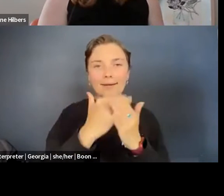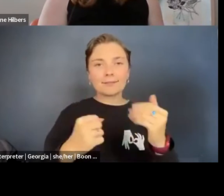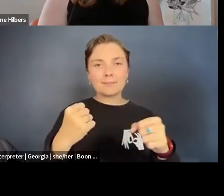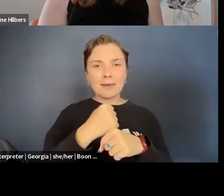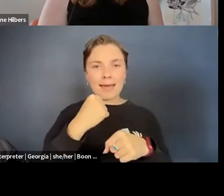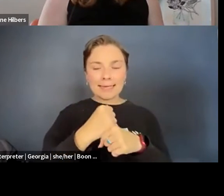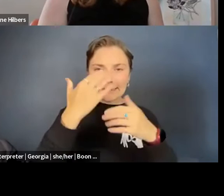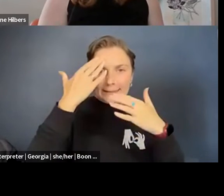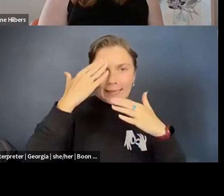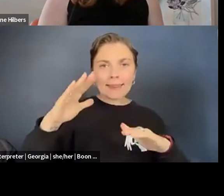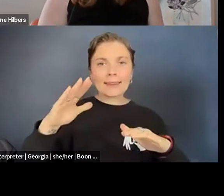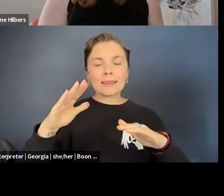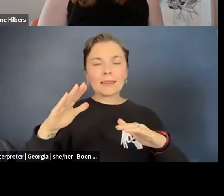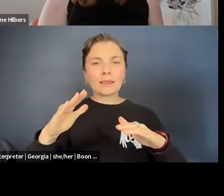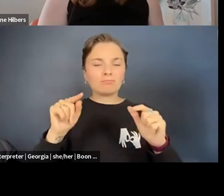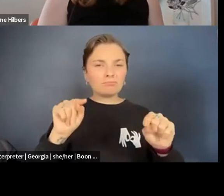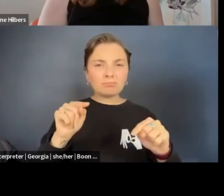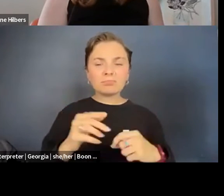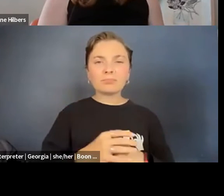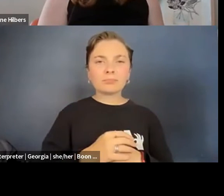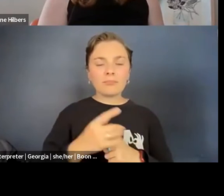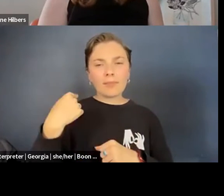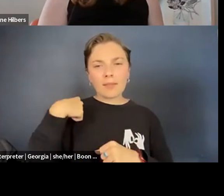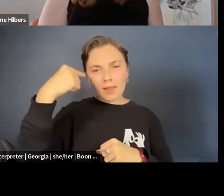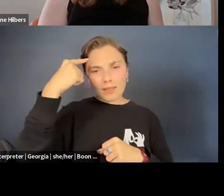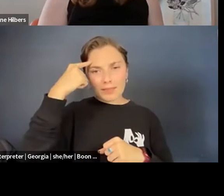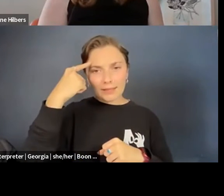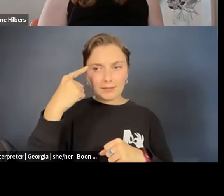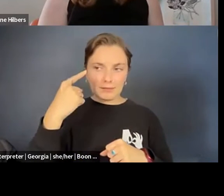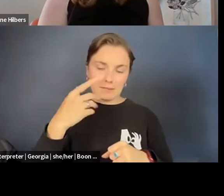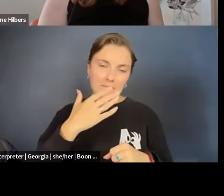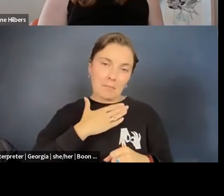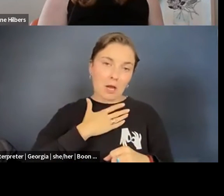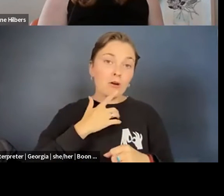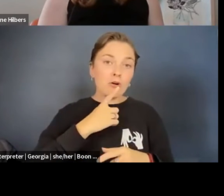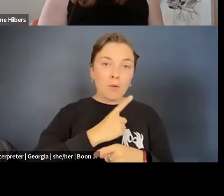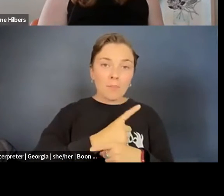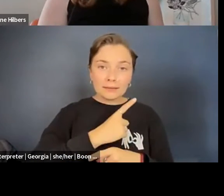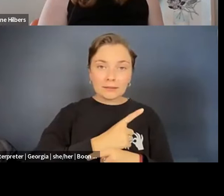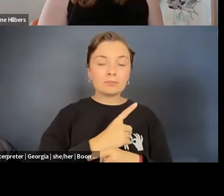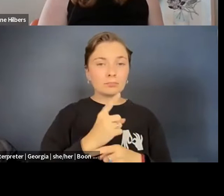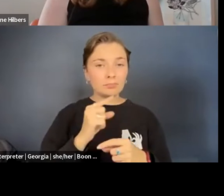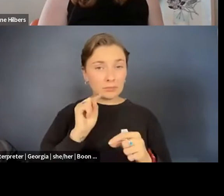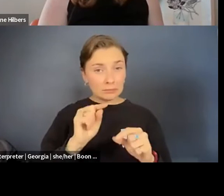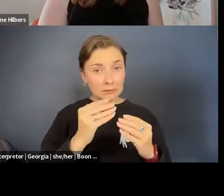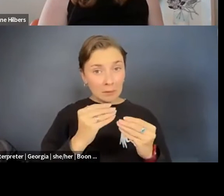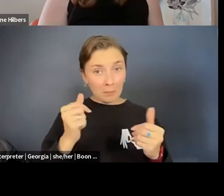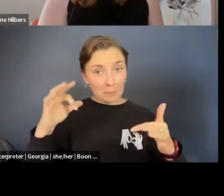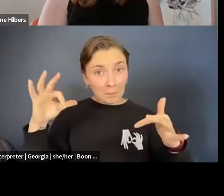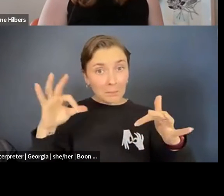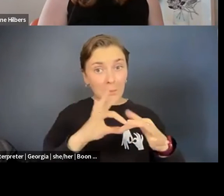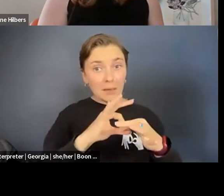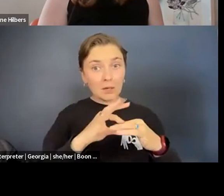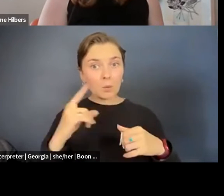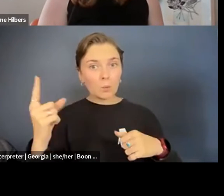death and dying? Because I think, you know, as a by way of a comment, is it something to do with the fact that we